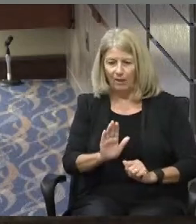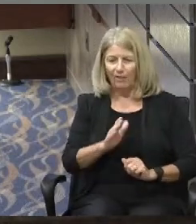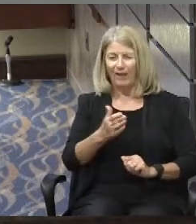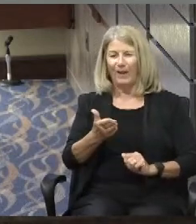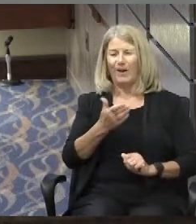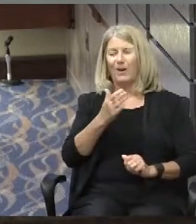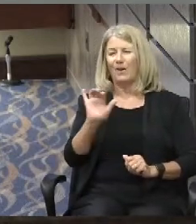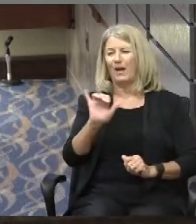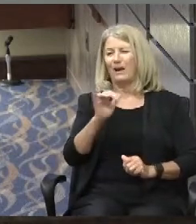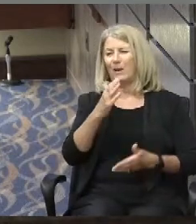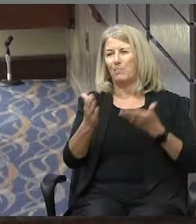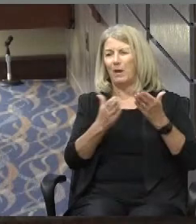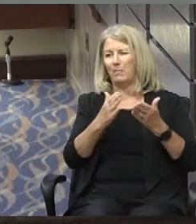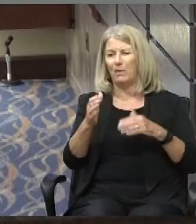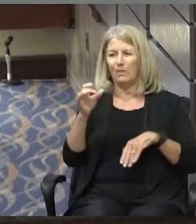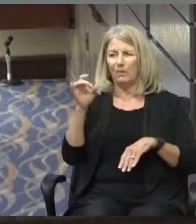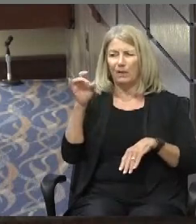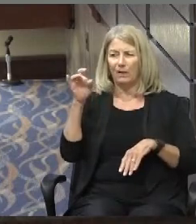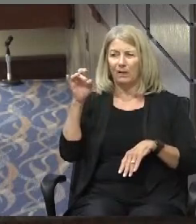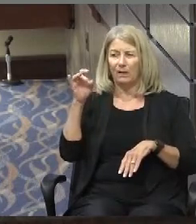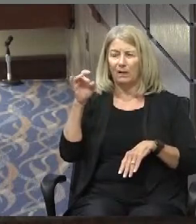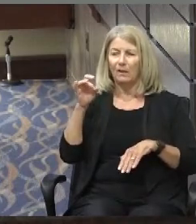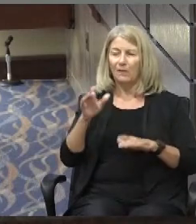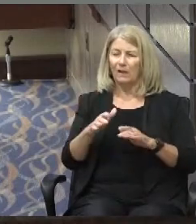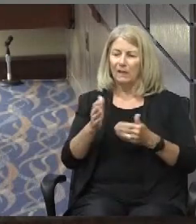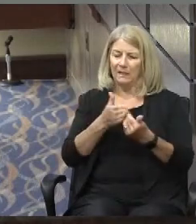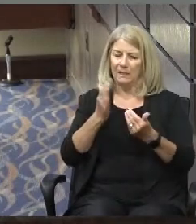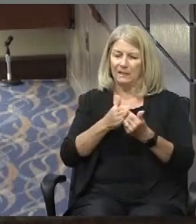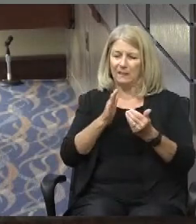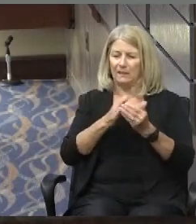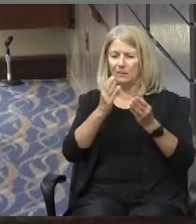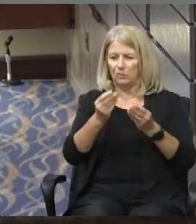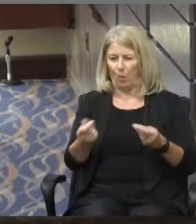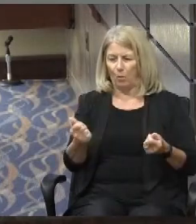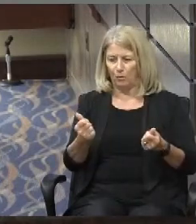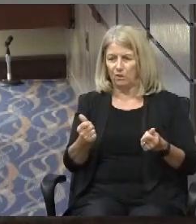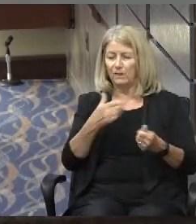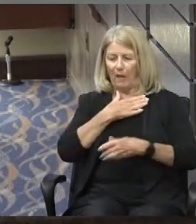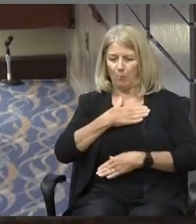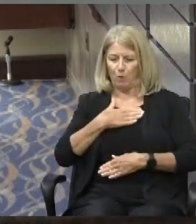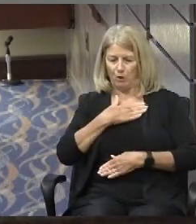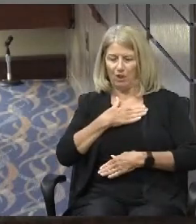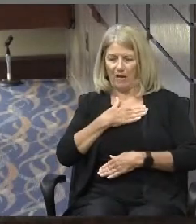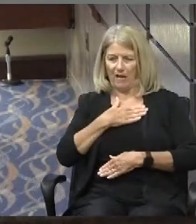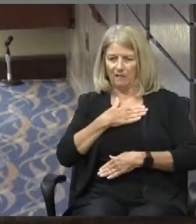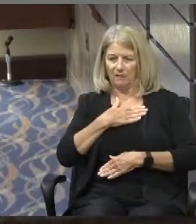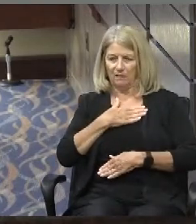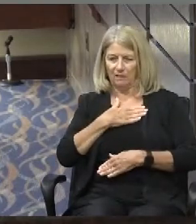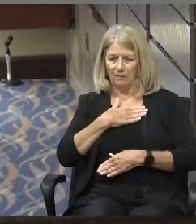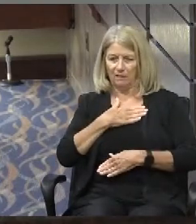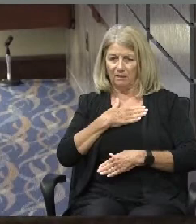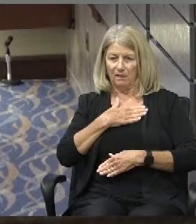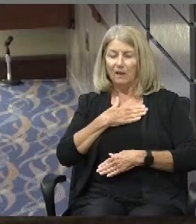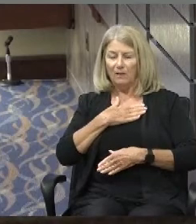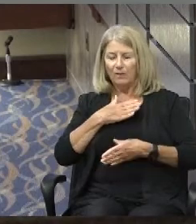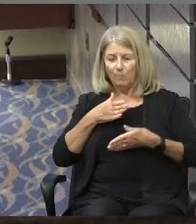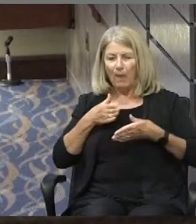the light solutions here. But I appreciate the methodology,